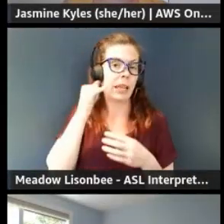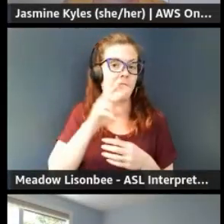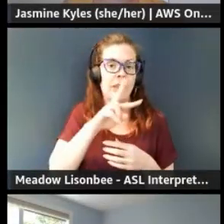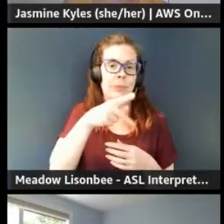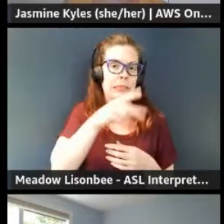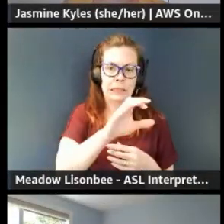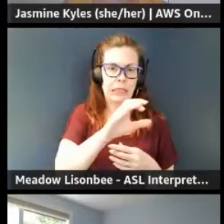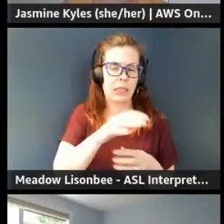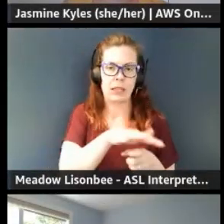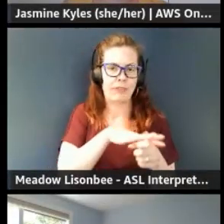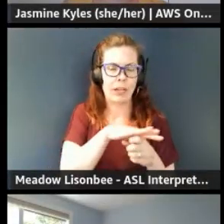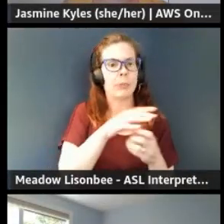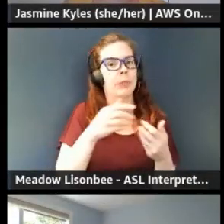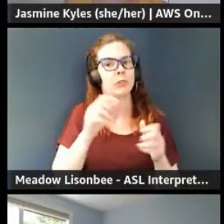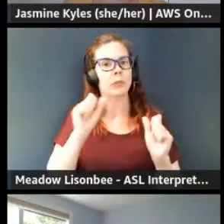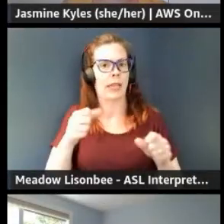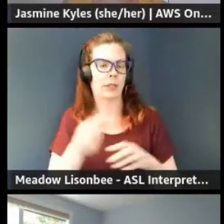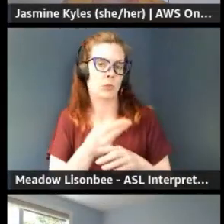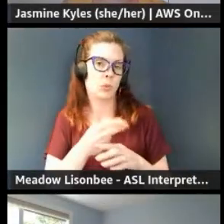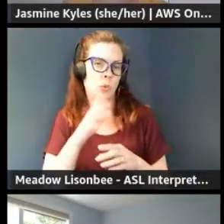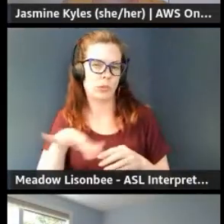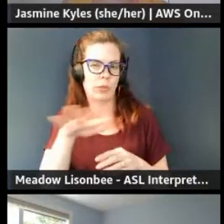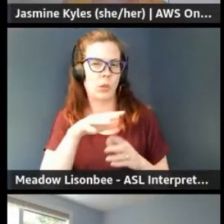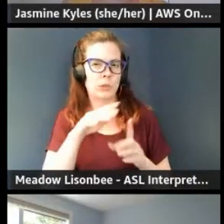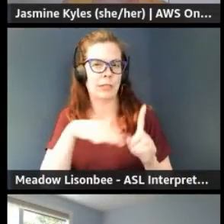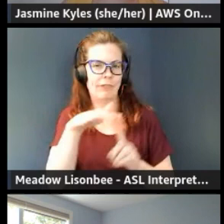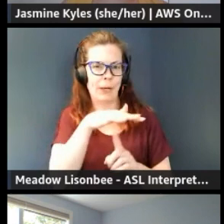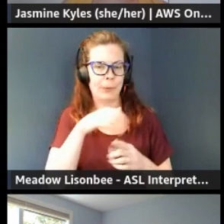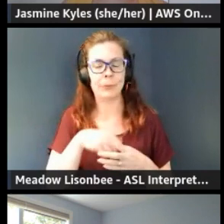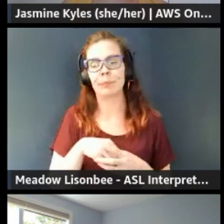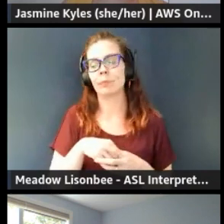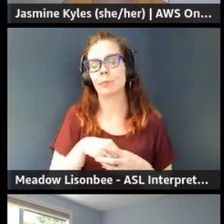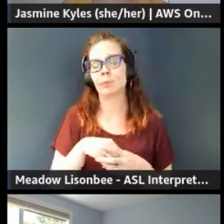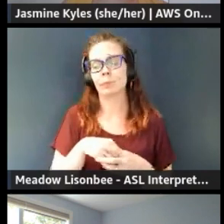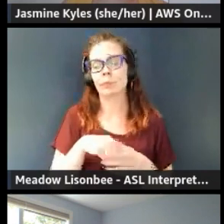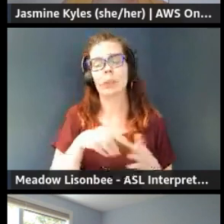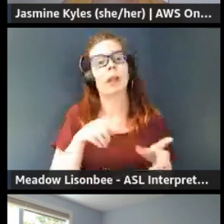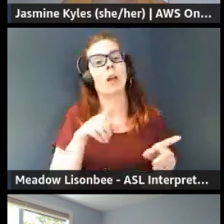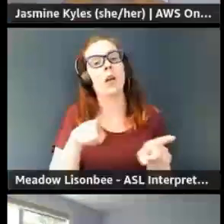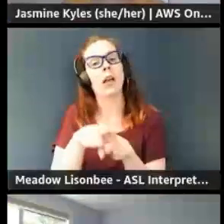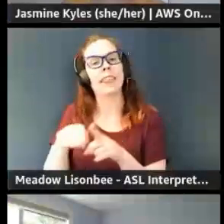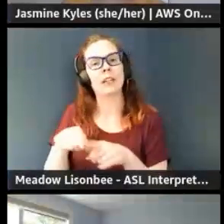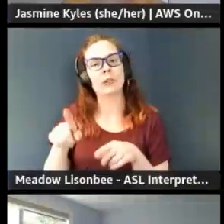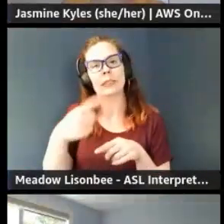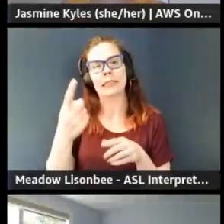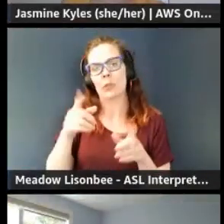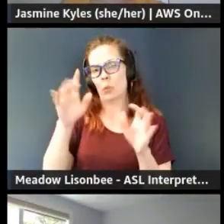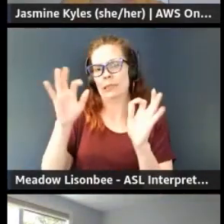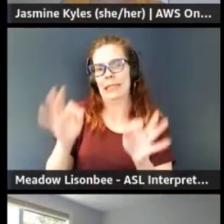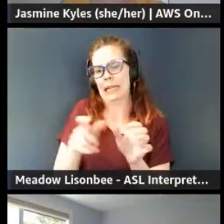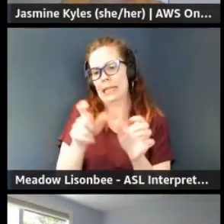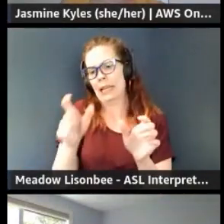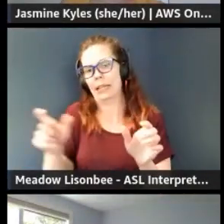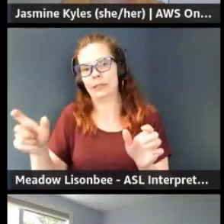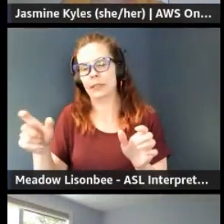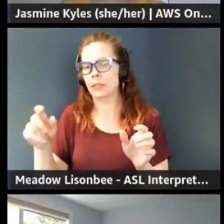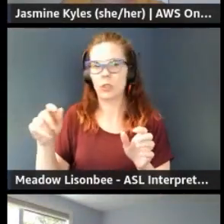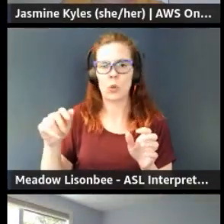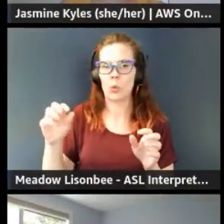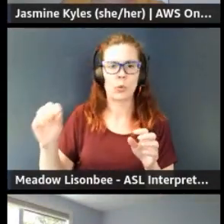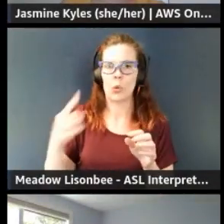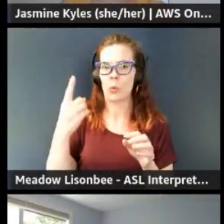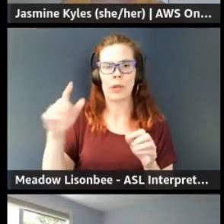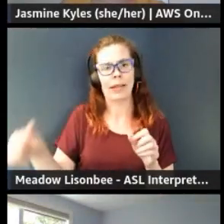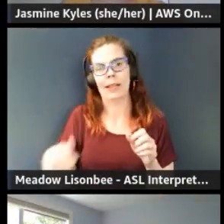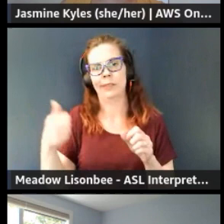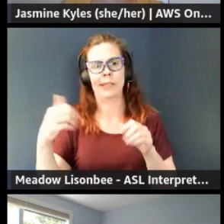environment, these are all usable in those environments. And these are single dedicated instance so that no one else